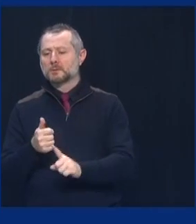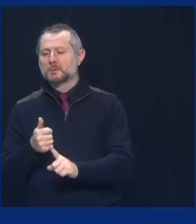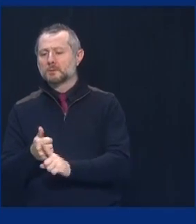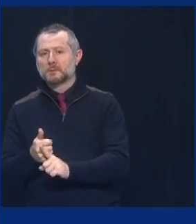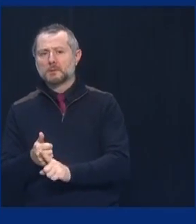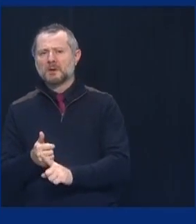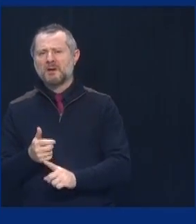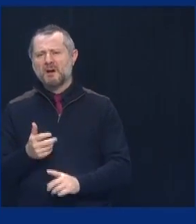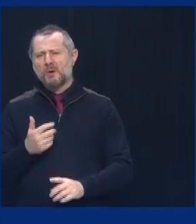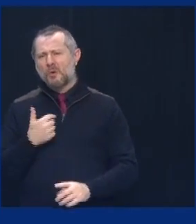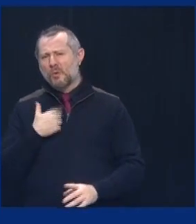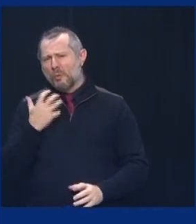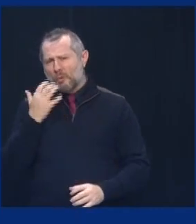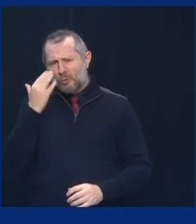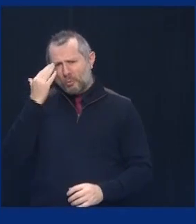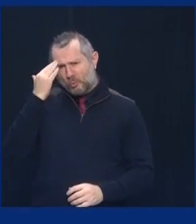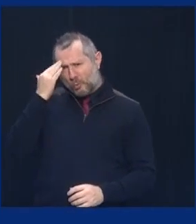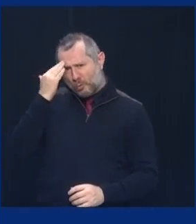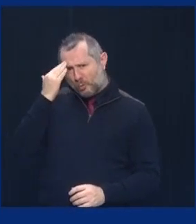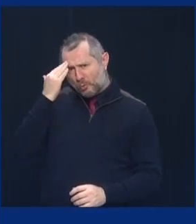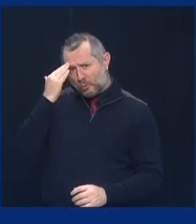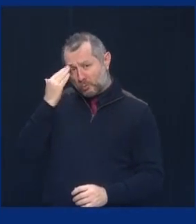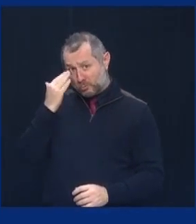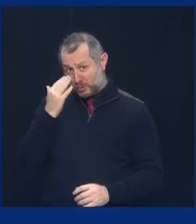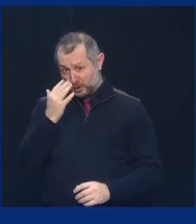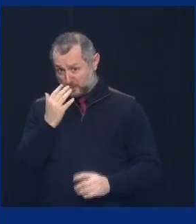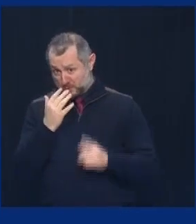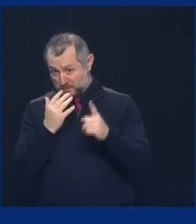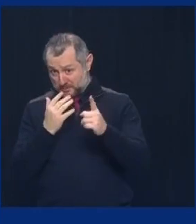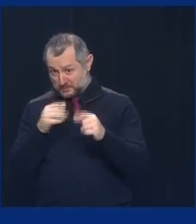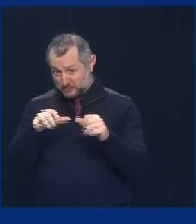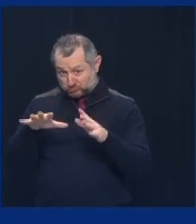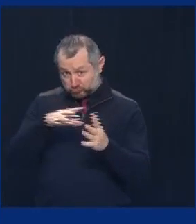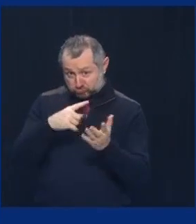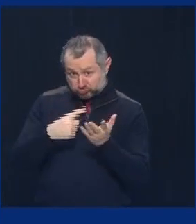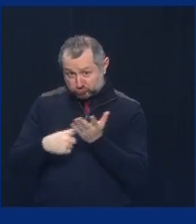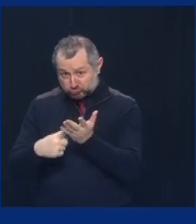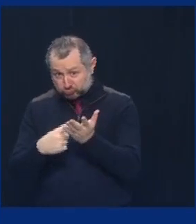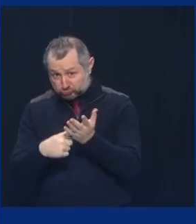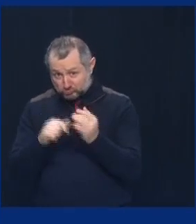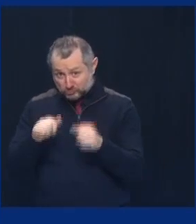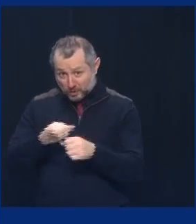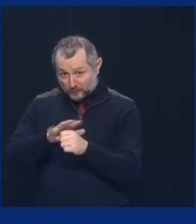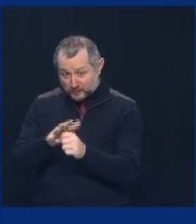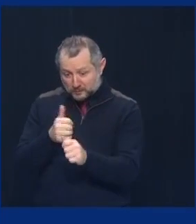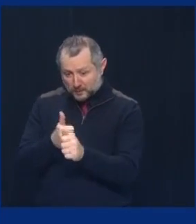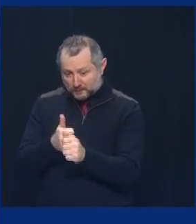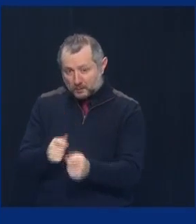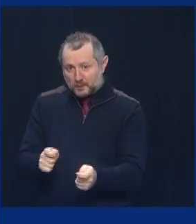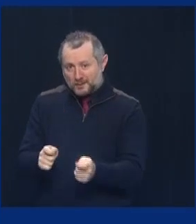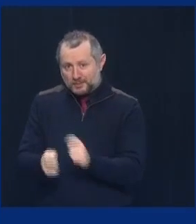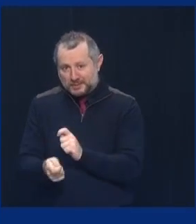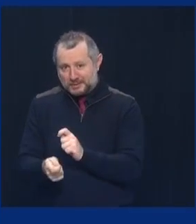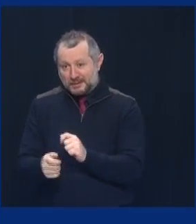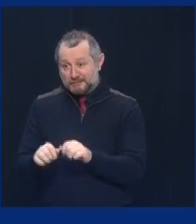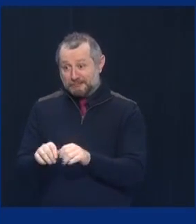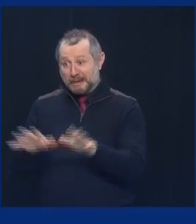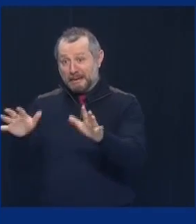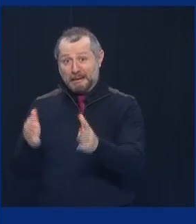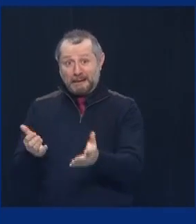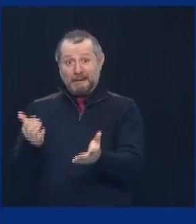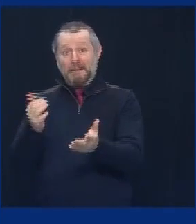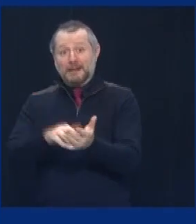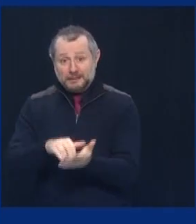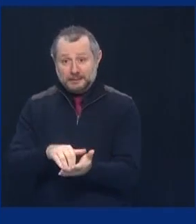what are you hearing about a mutation, the possibility of that, and especially as we are, looking